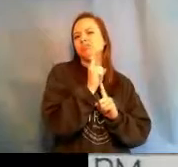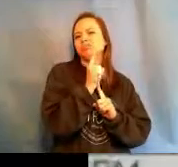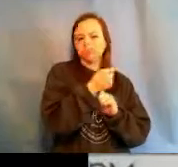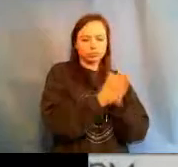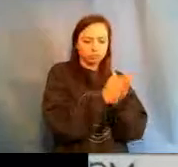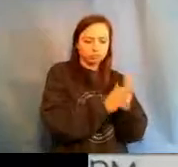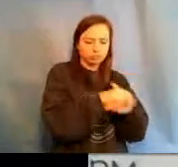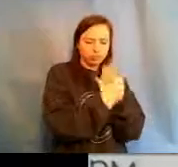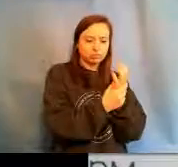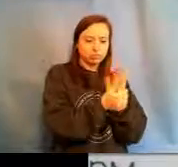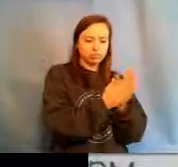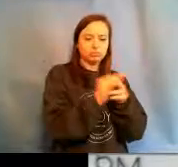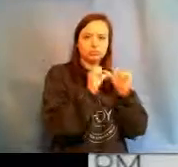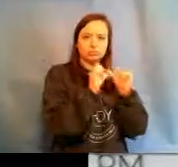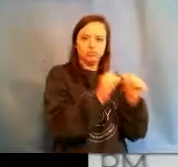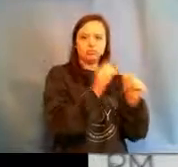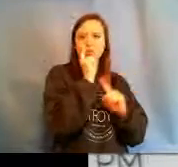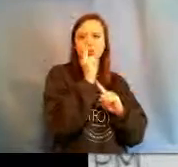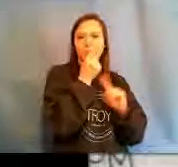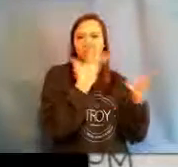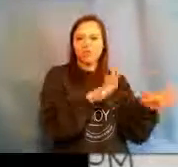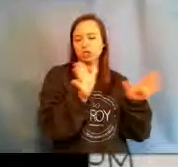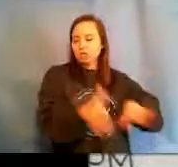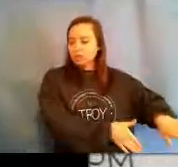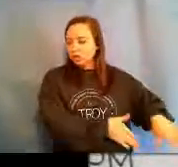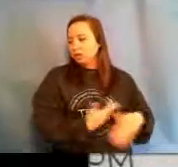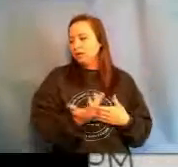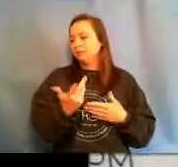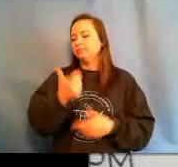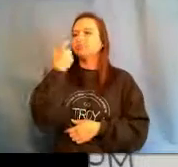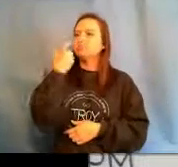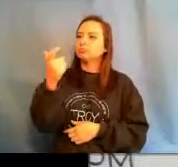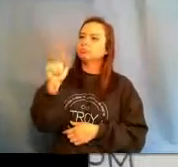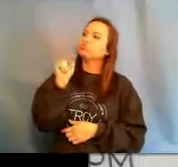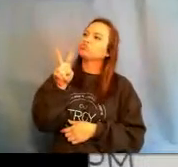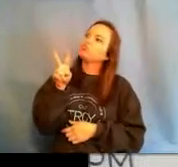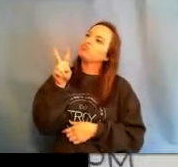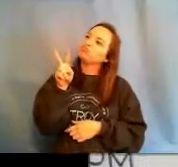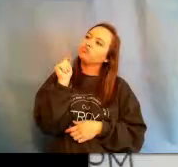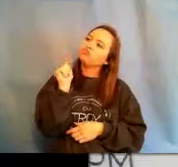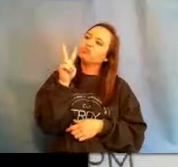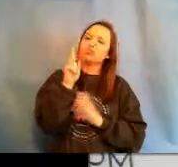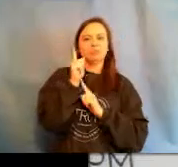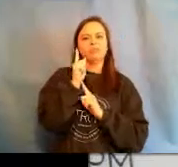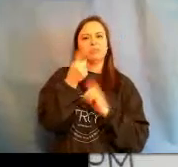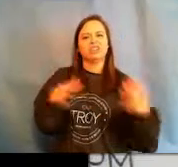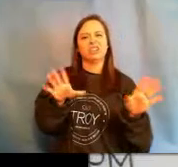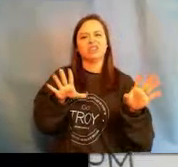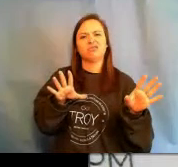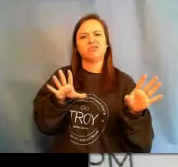us 1 minute. We can count to 60 and be done. But what if I watch a TV show? Would you watch a TV show for only a